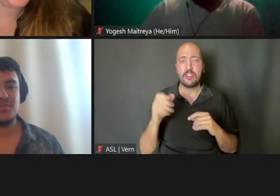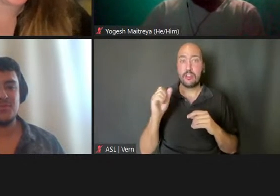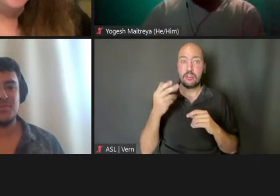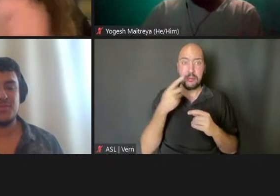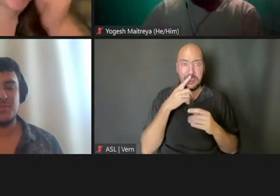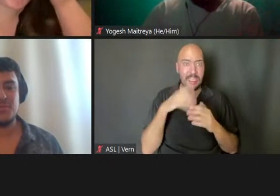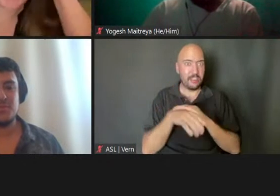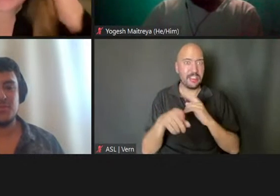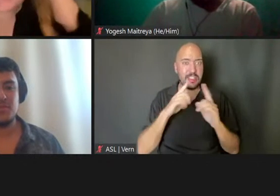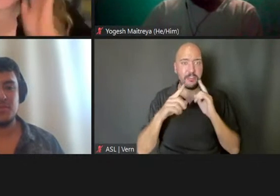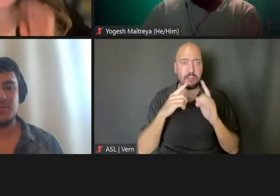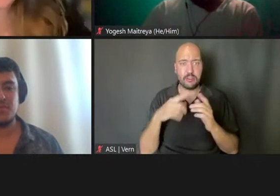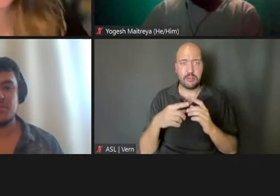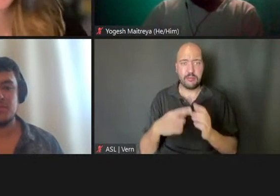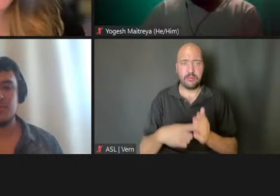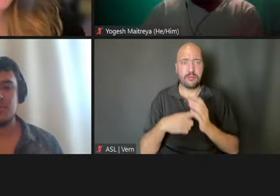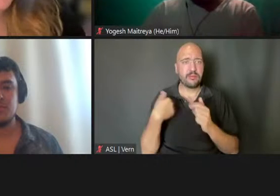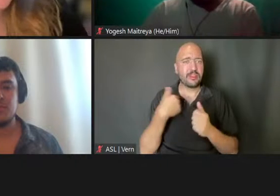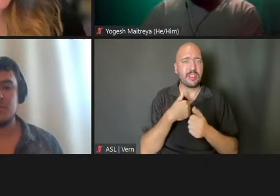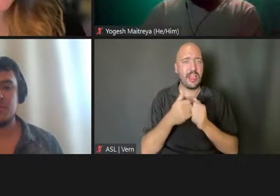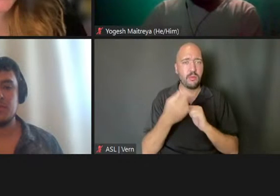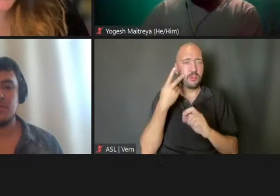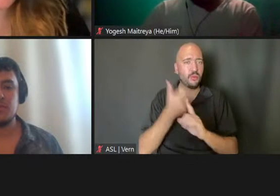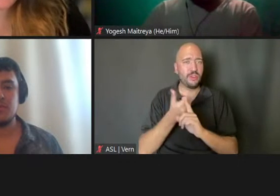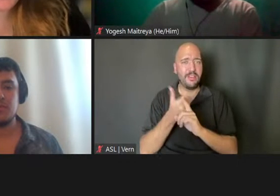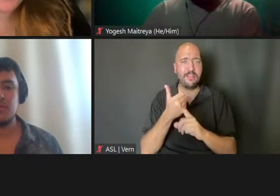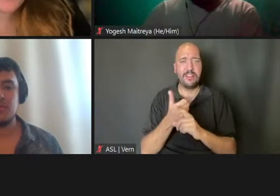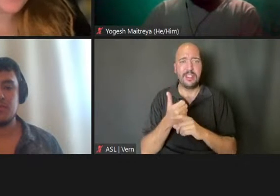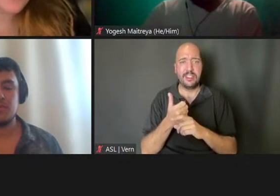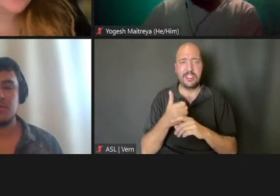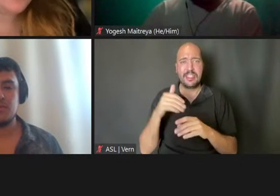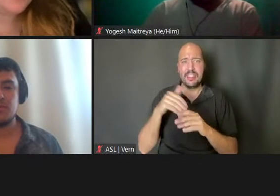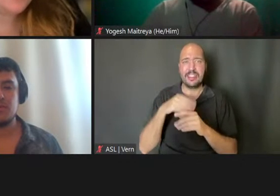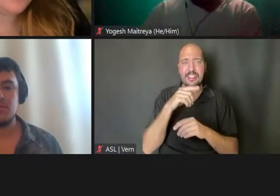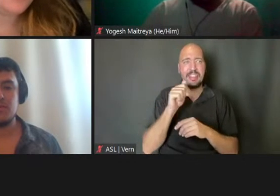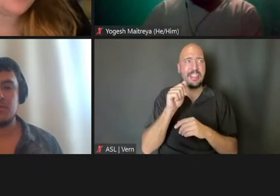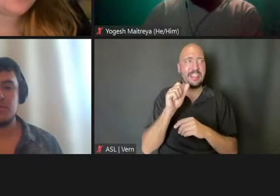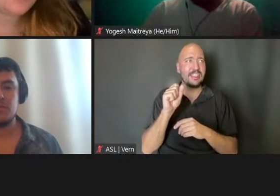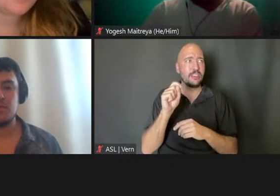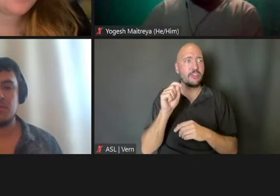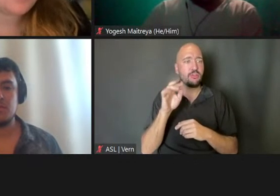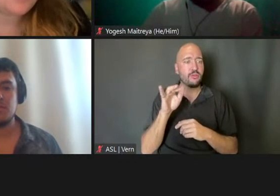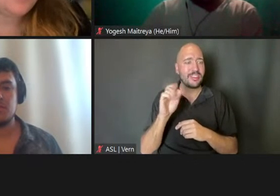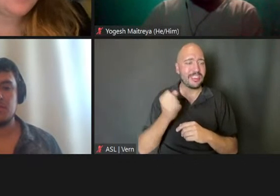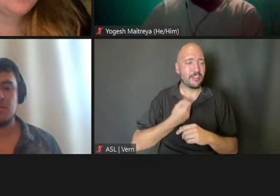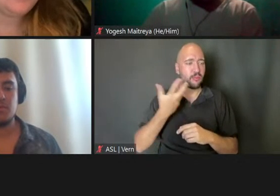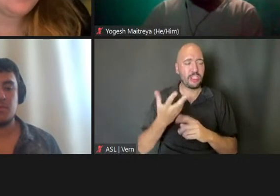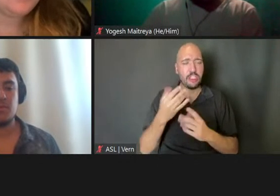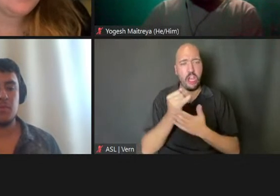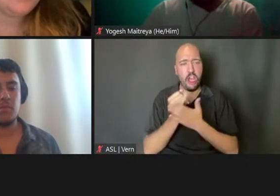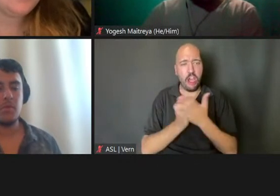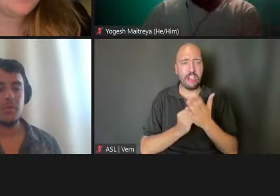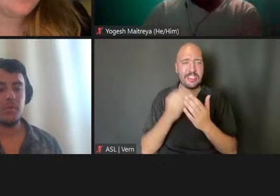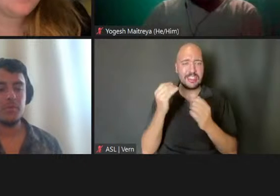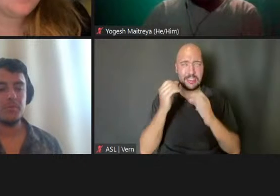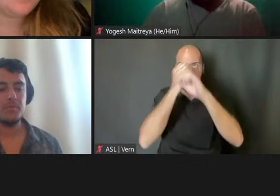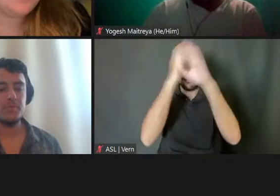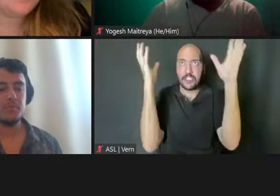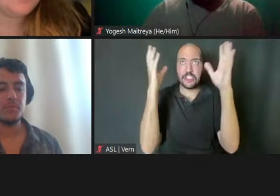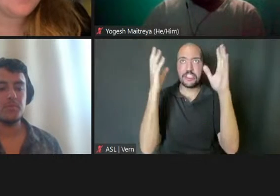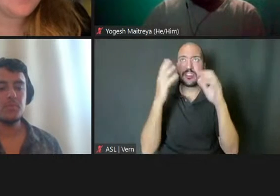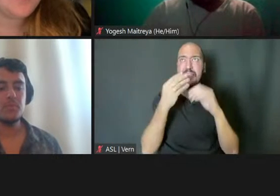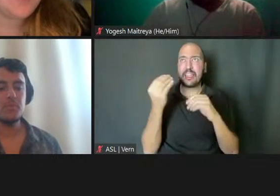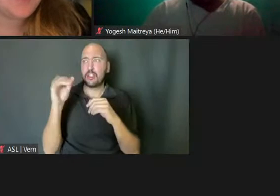conversation and tell us how you see yourself in Astrid's expressions and art and visions, as well as